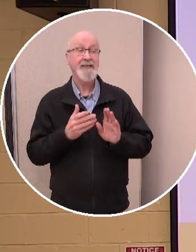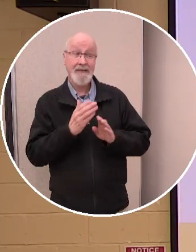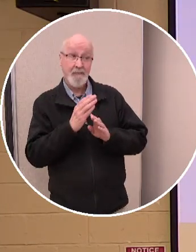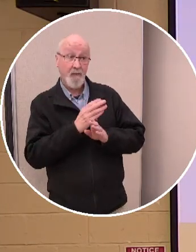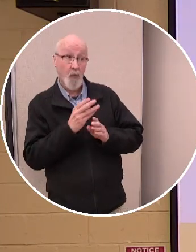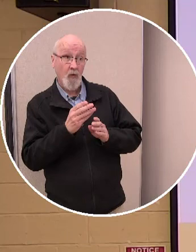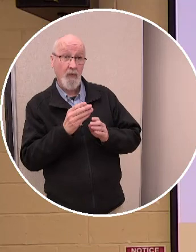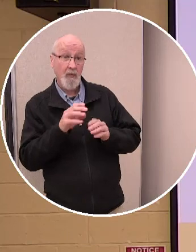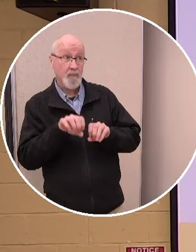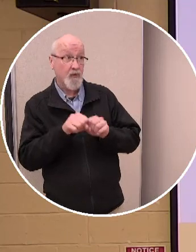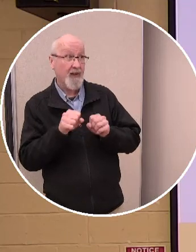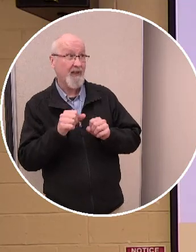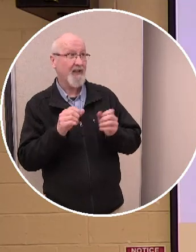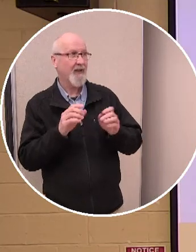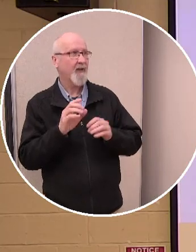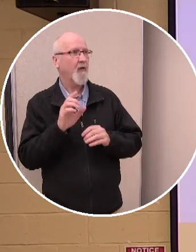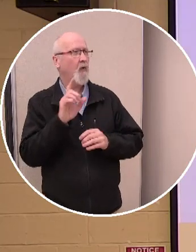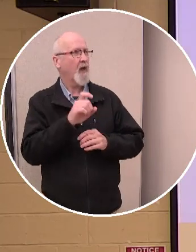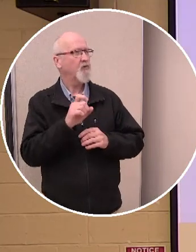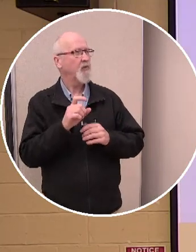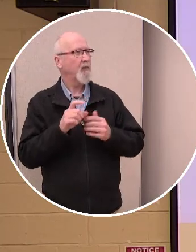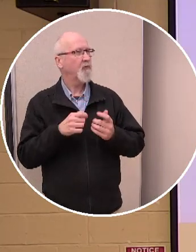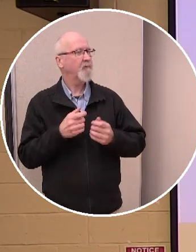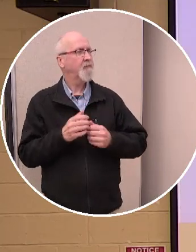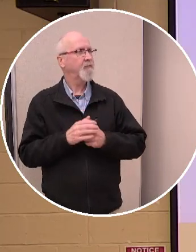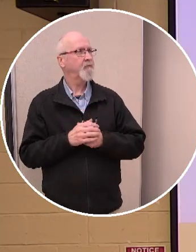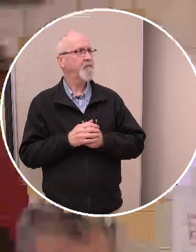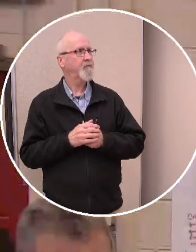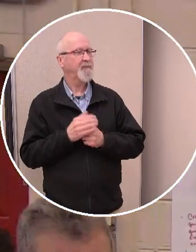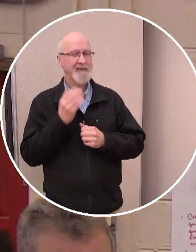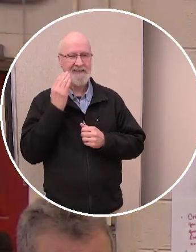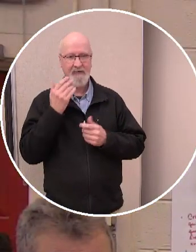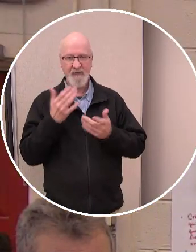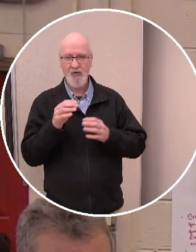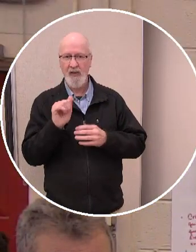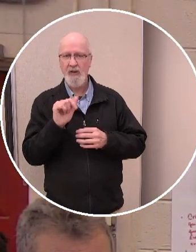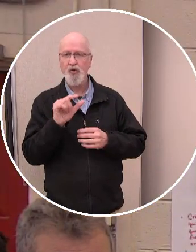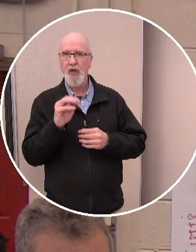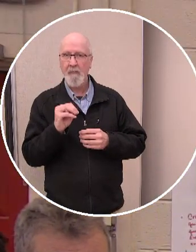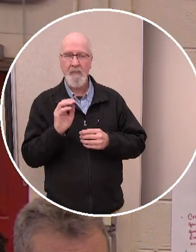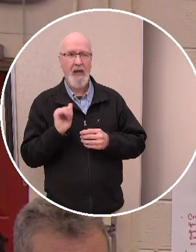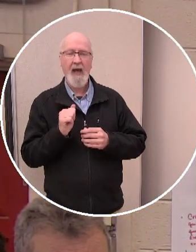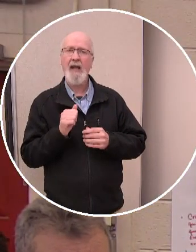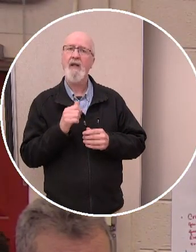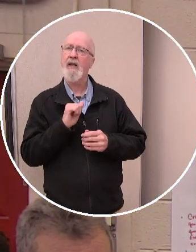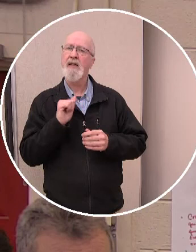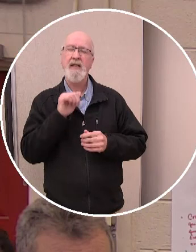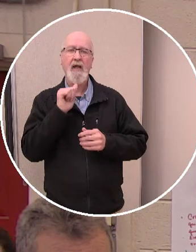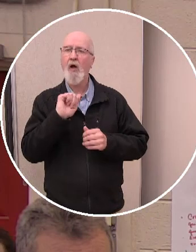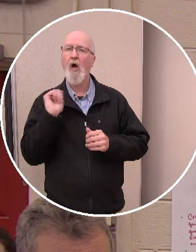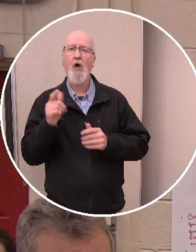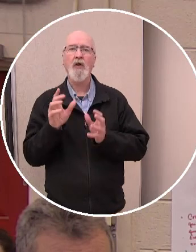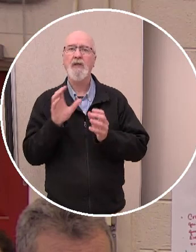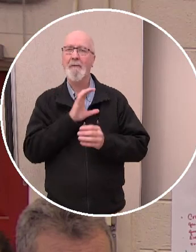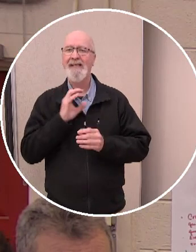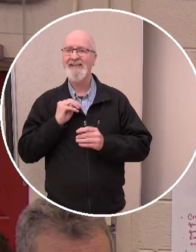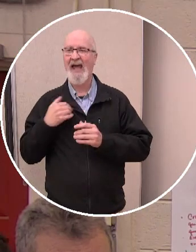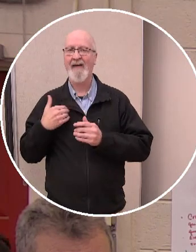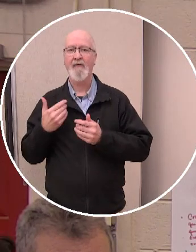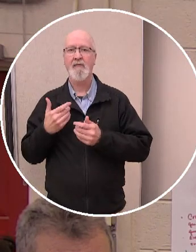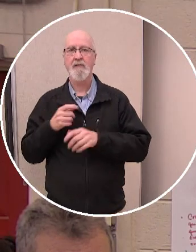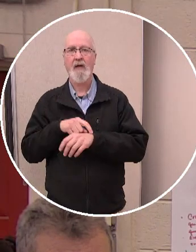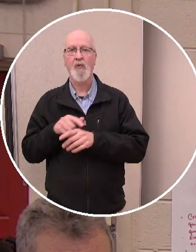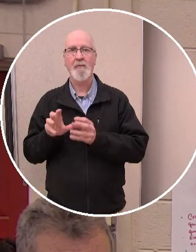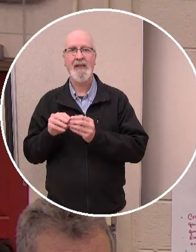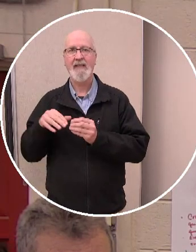Mr. Chair, we're fresh out of an AGM, as we're all aware, and the standing committees have yet had a chance to convene. And it's a possibility